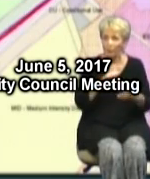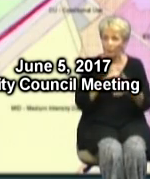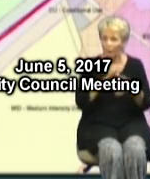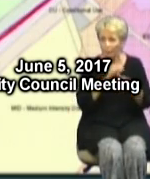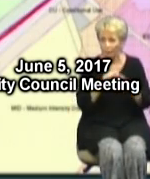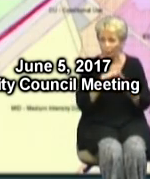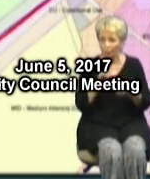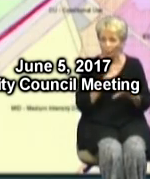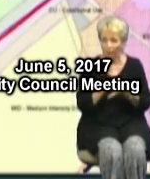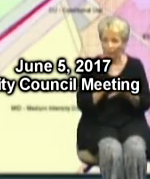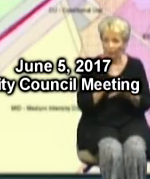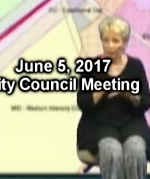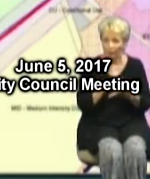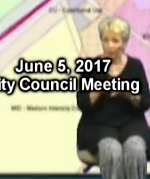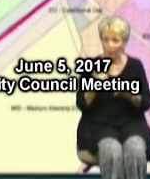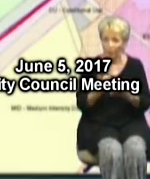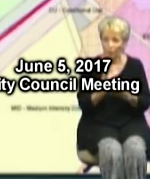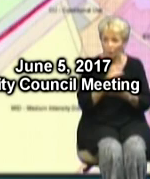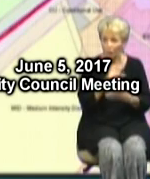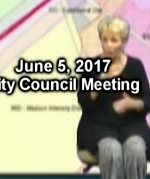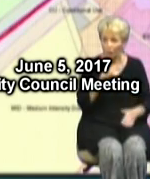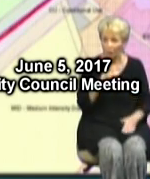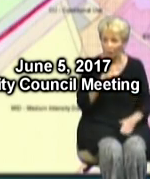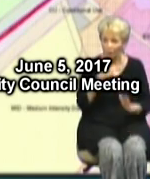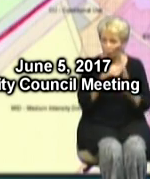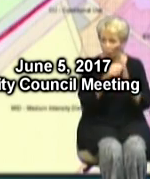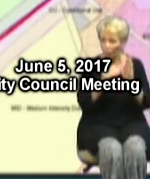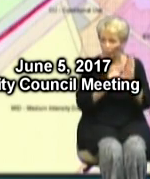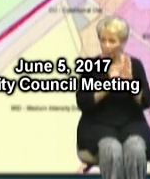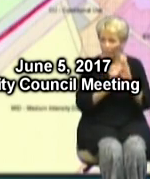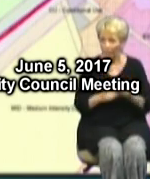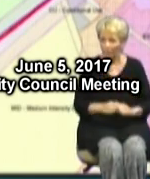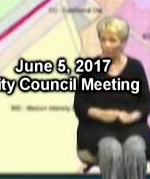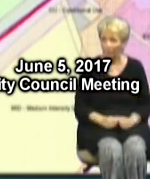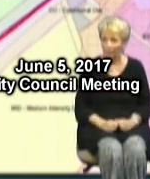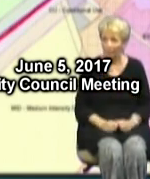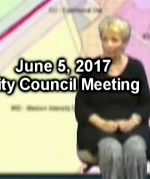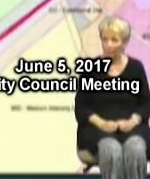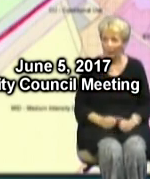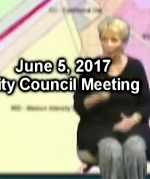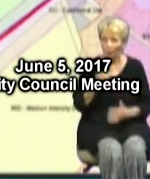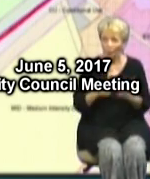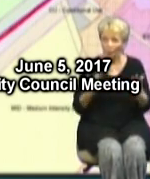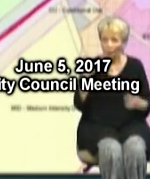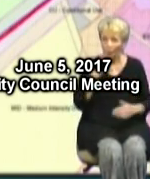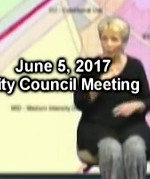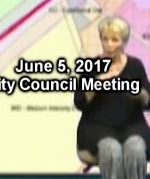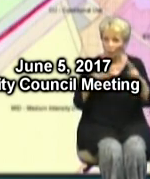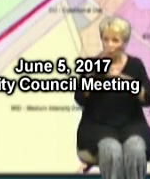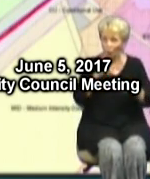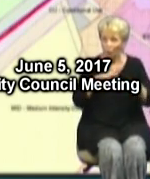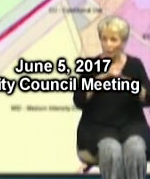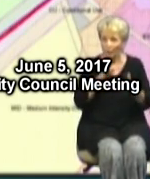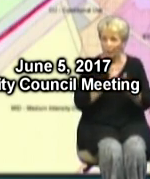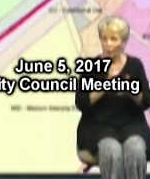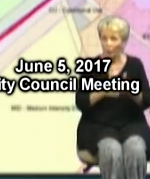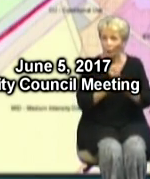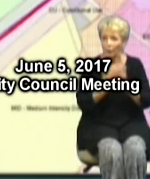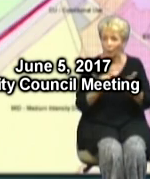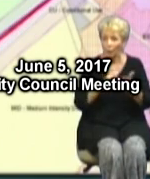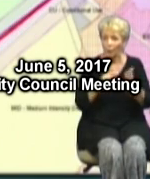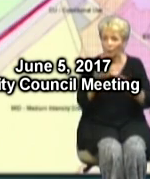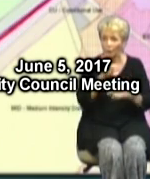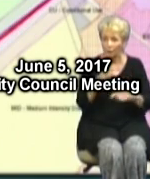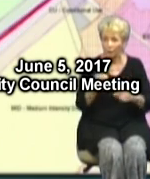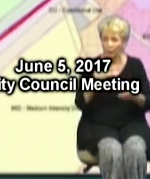this new zoning ordinance. And so what we're looking at is a request to rezone the